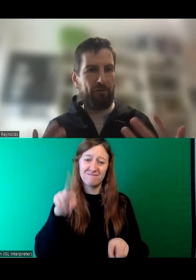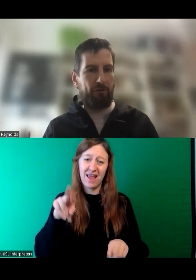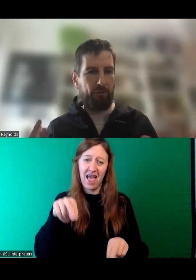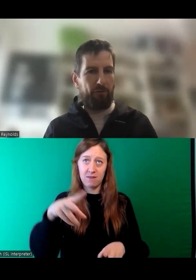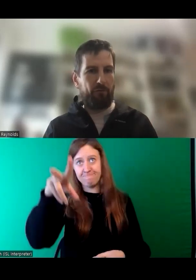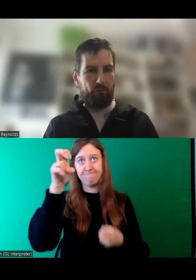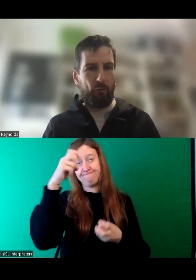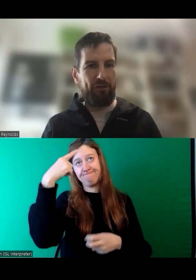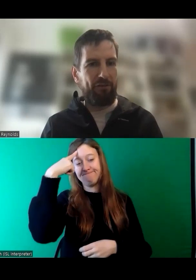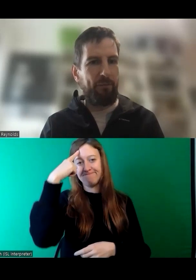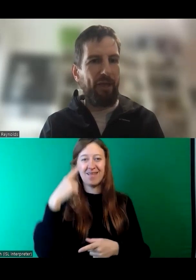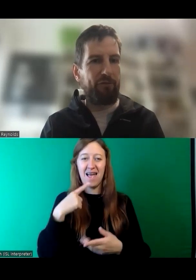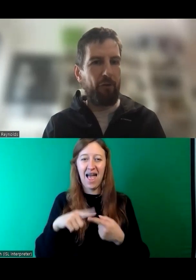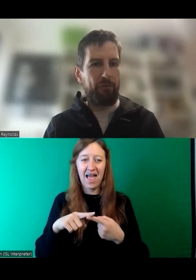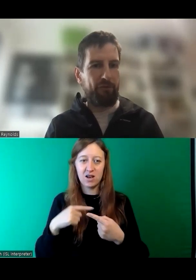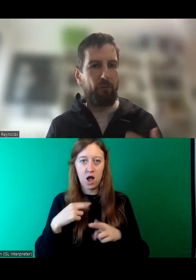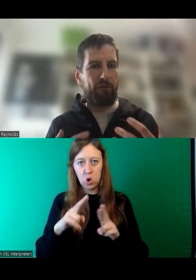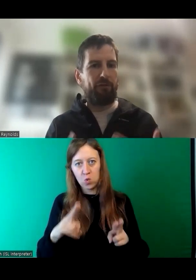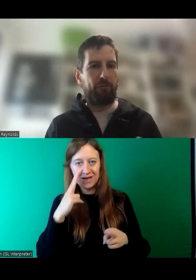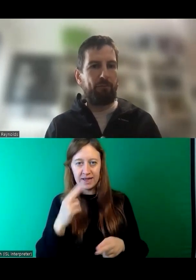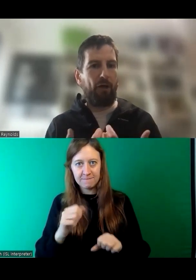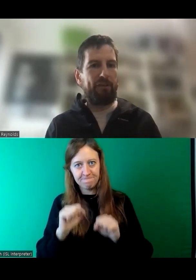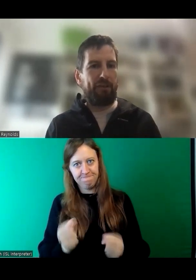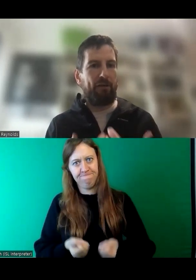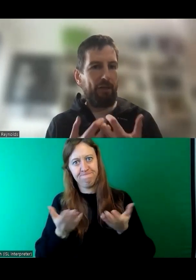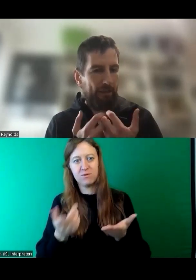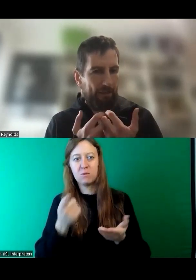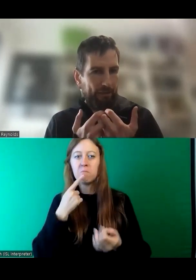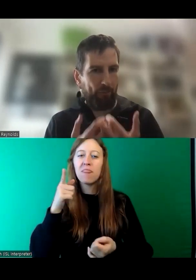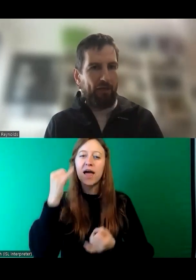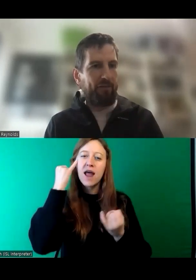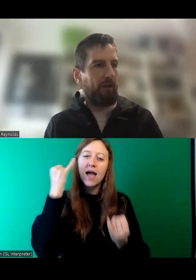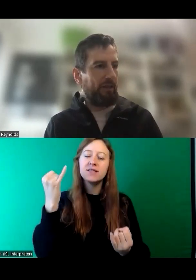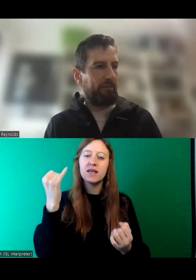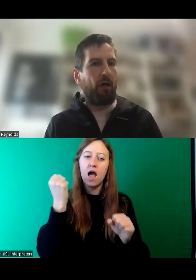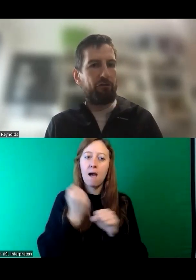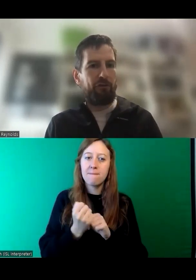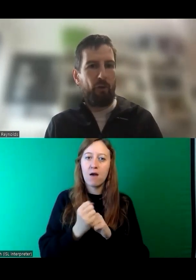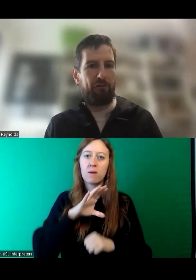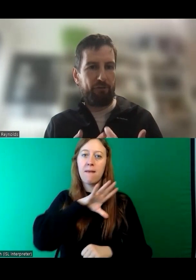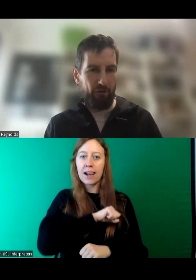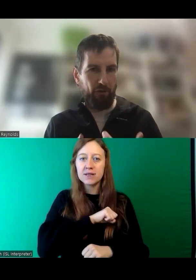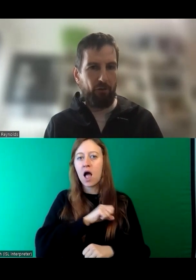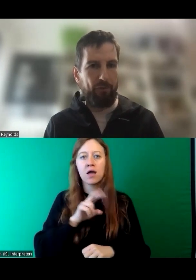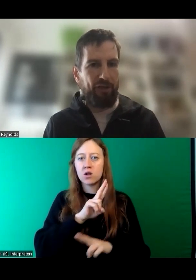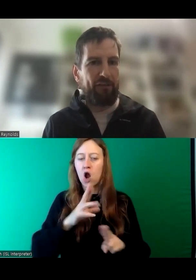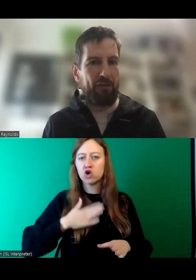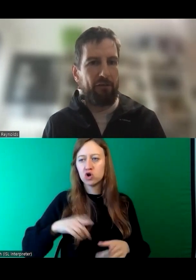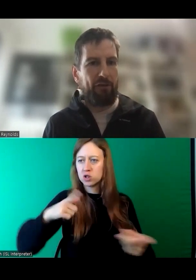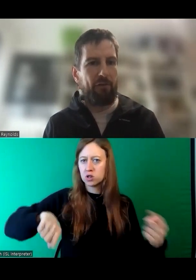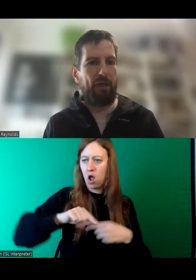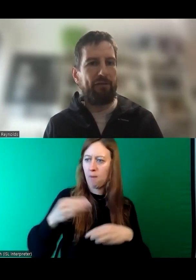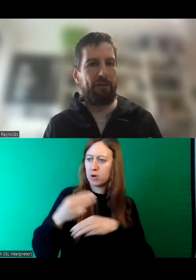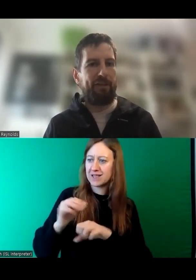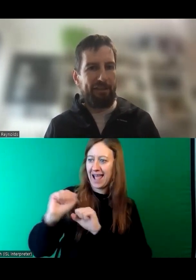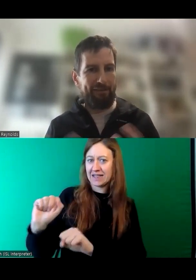won't need this to be emphasized, but this idea that Palestine is not just a question for protecting the